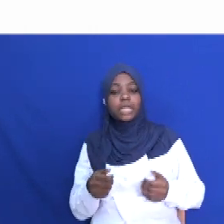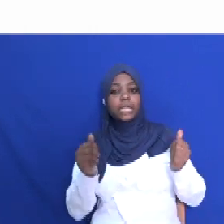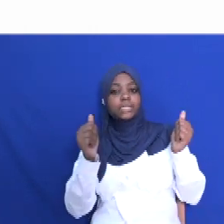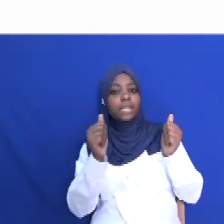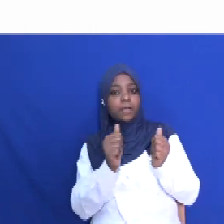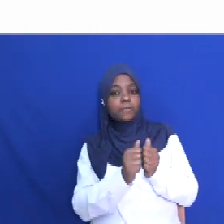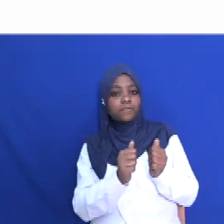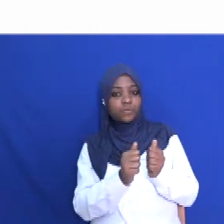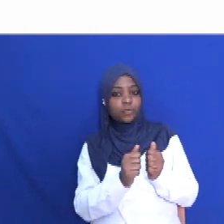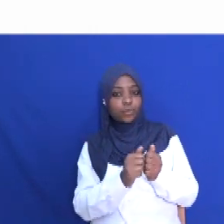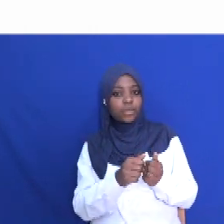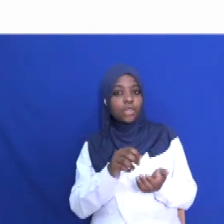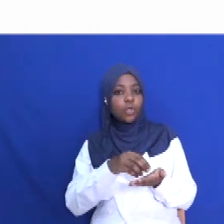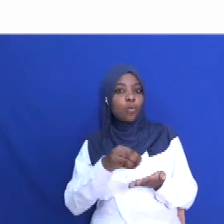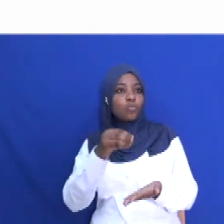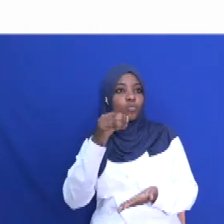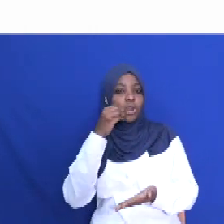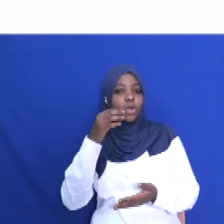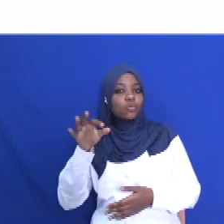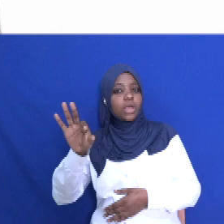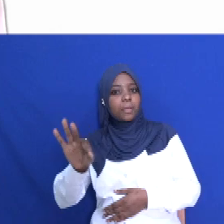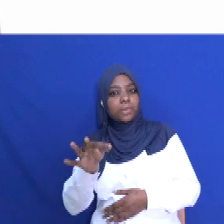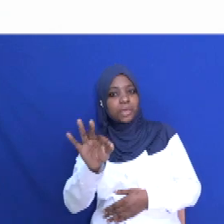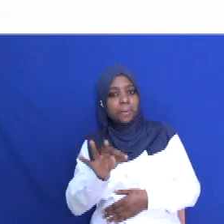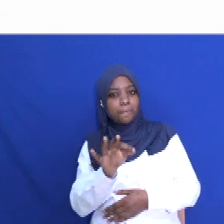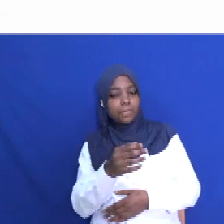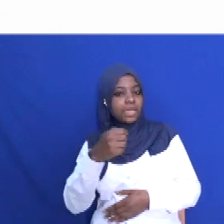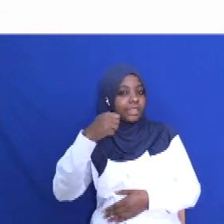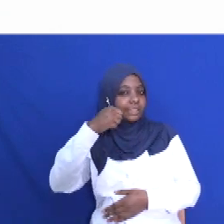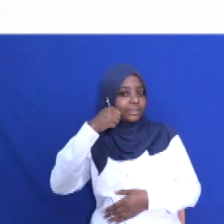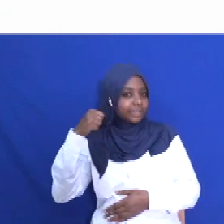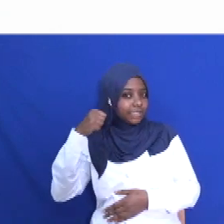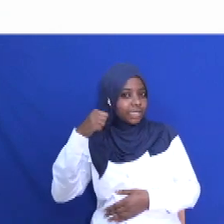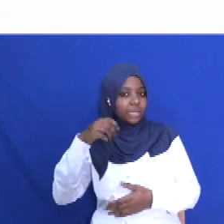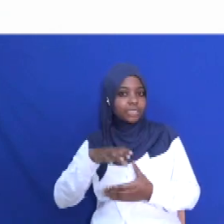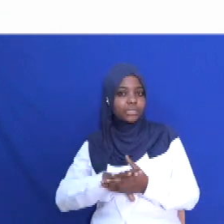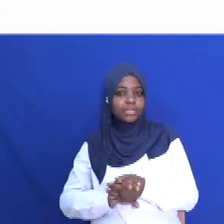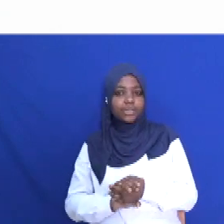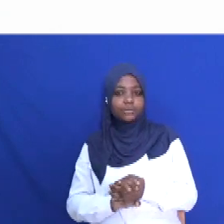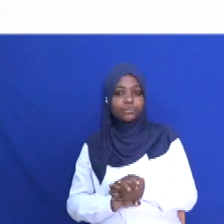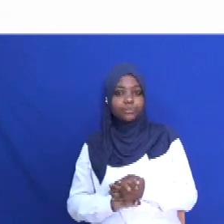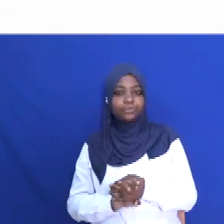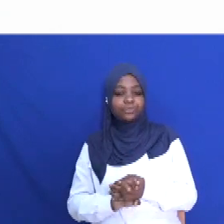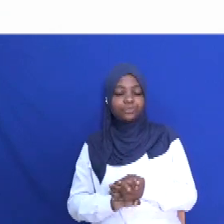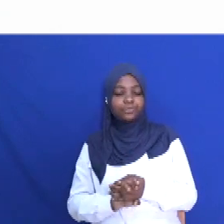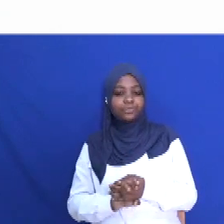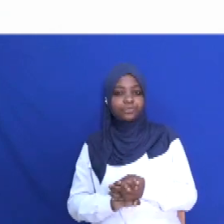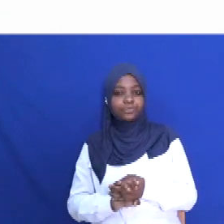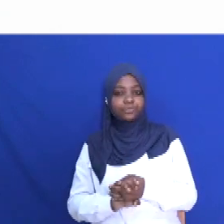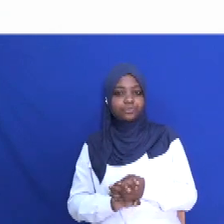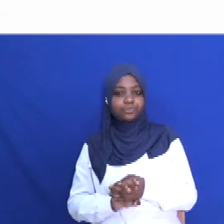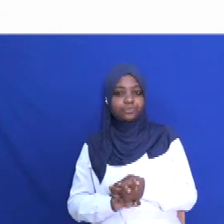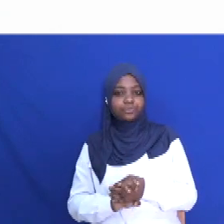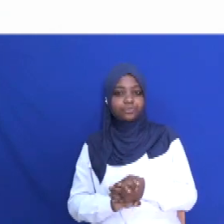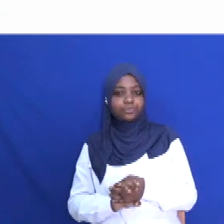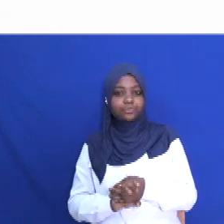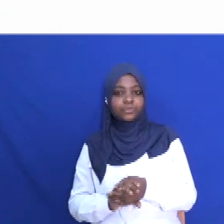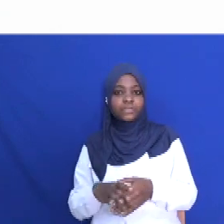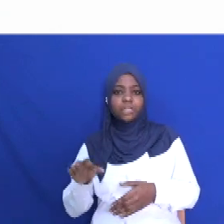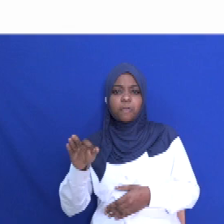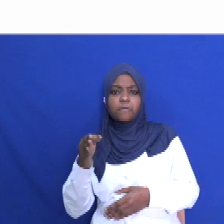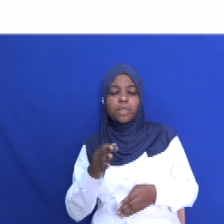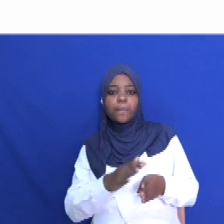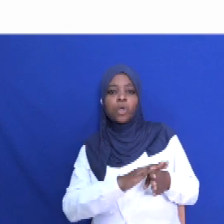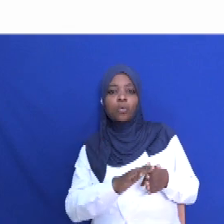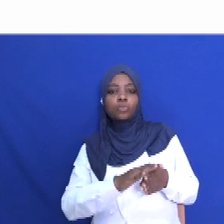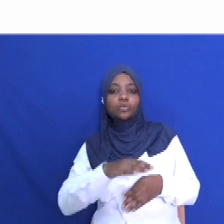and plant. In science, we use these words. So what about the dog? The dog